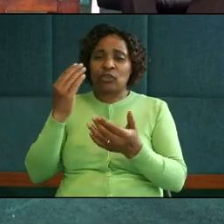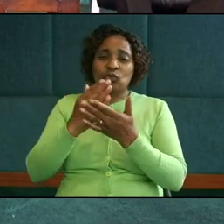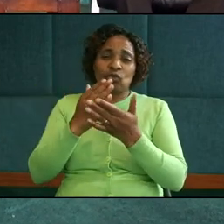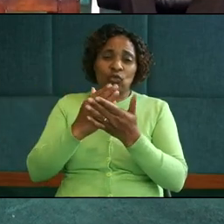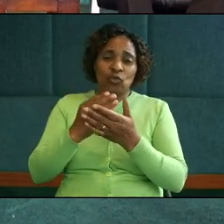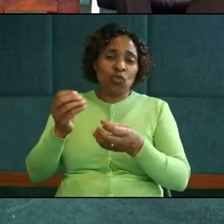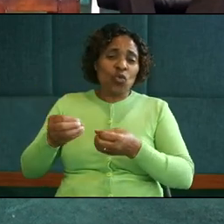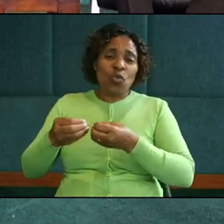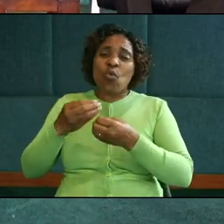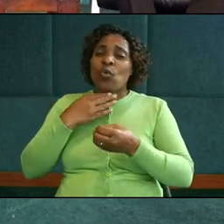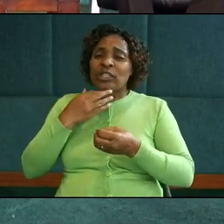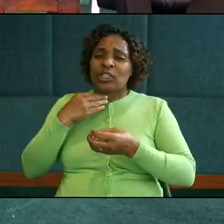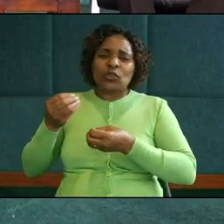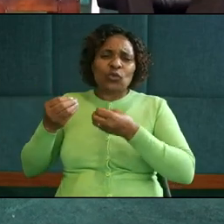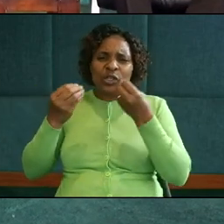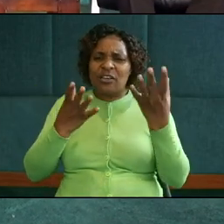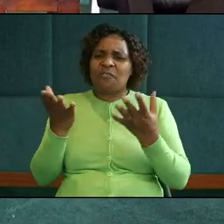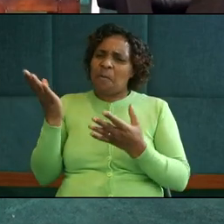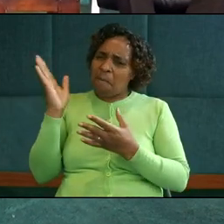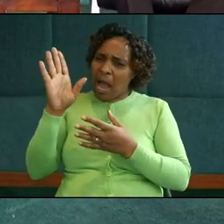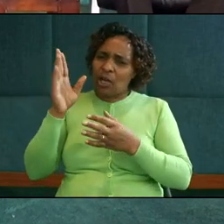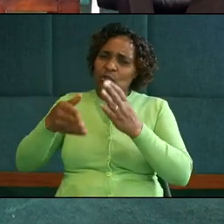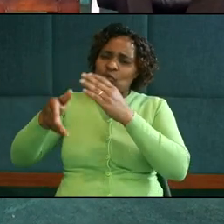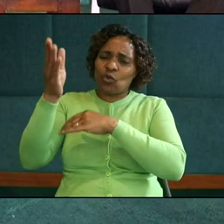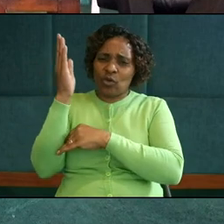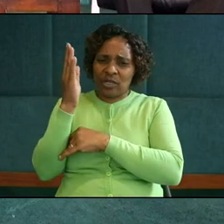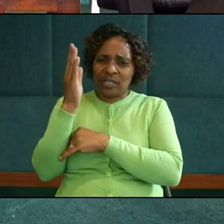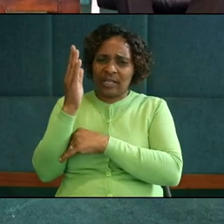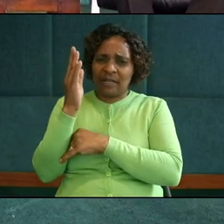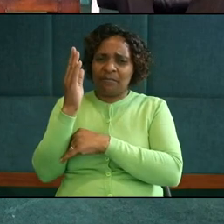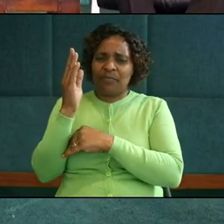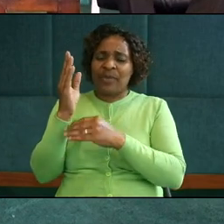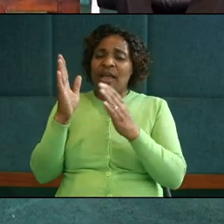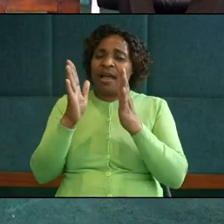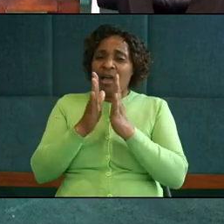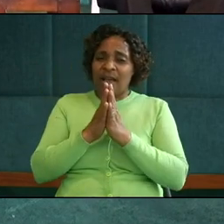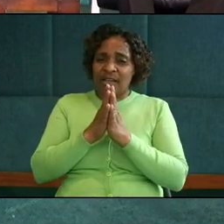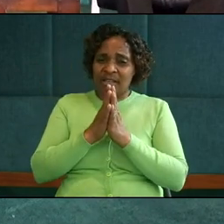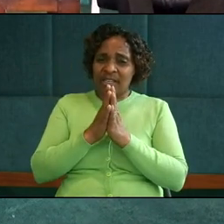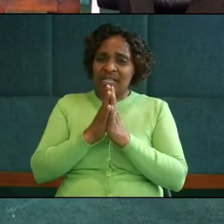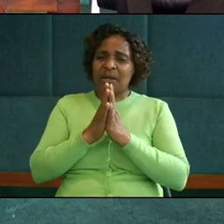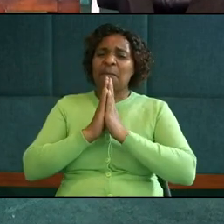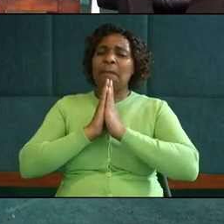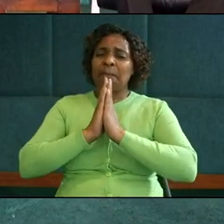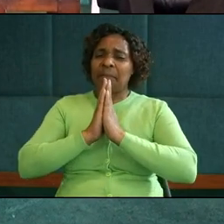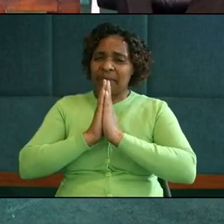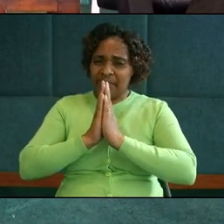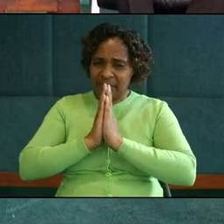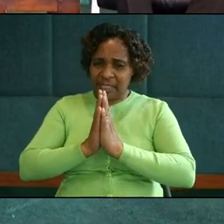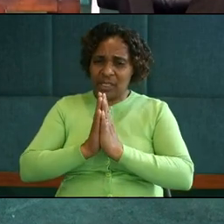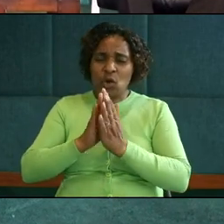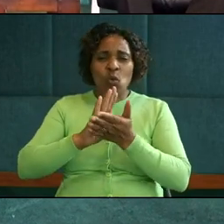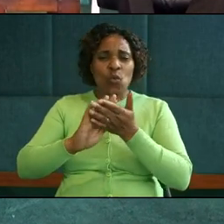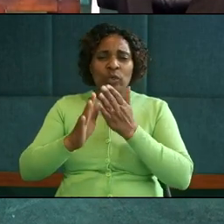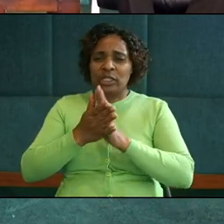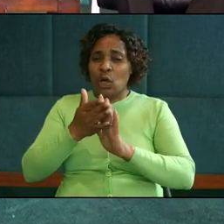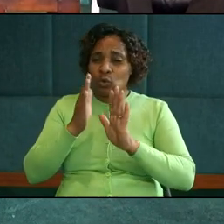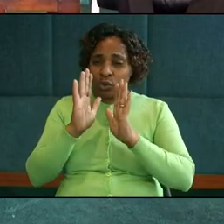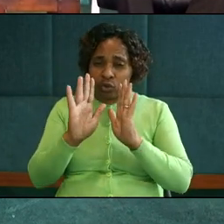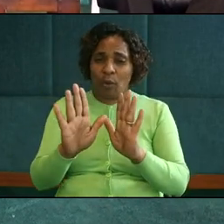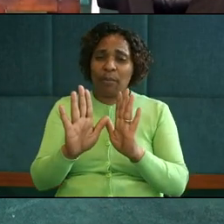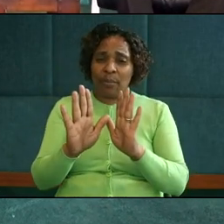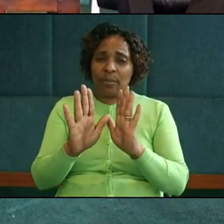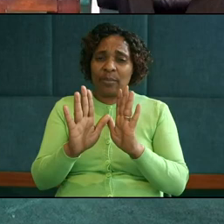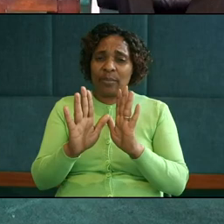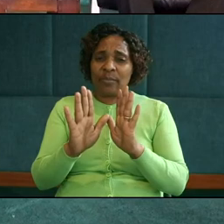to give the child back to God. Mm-hmm. And she prayed without ceasing. And,